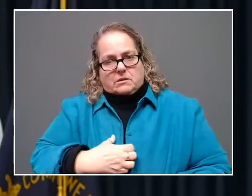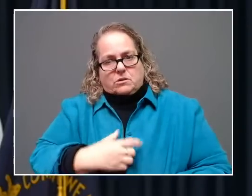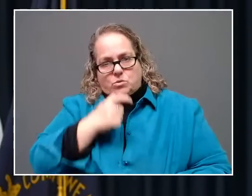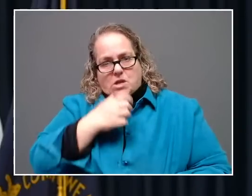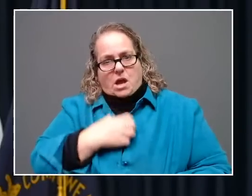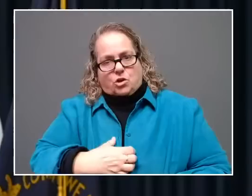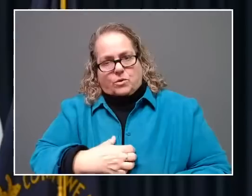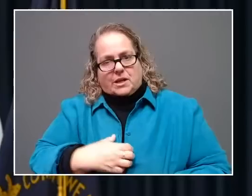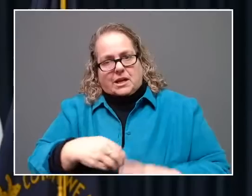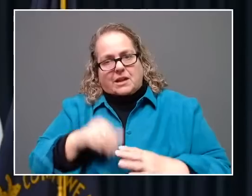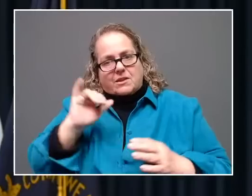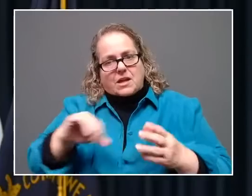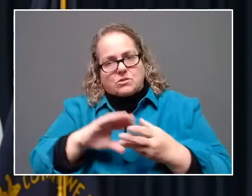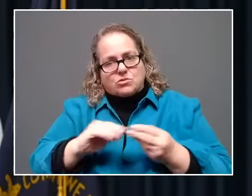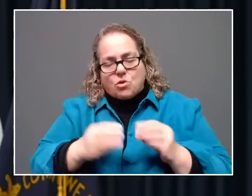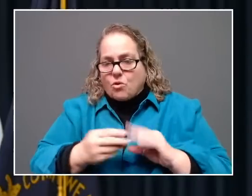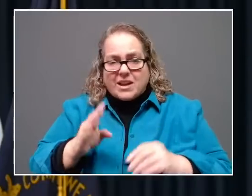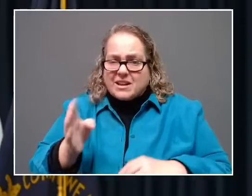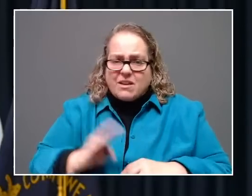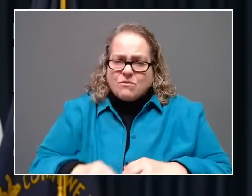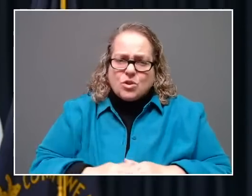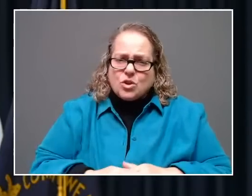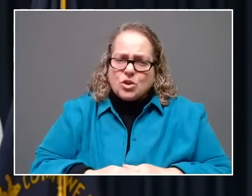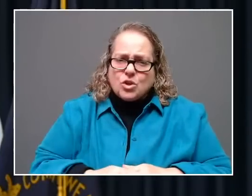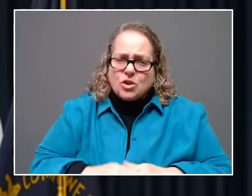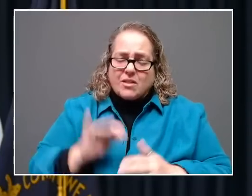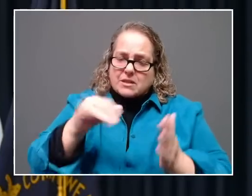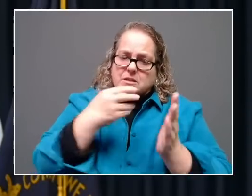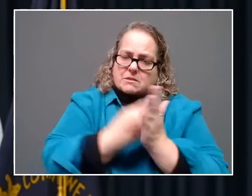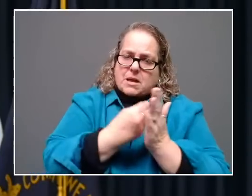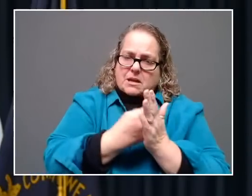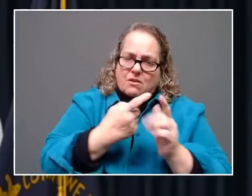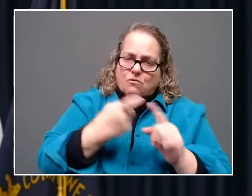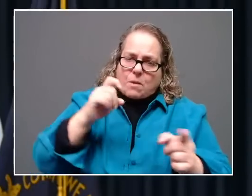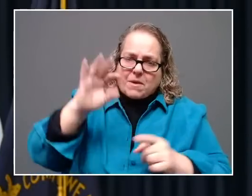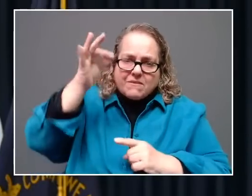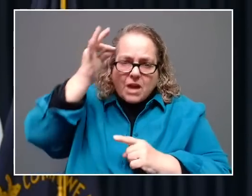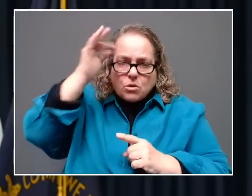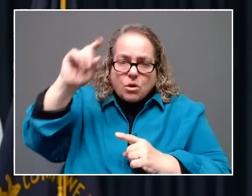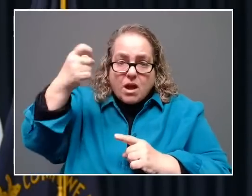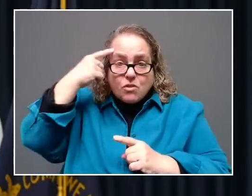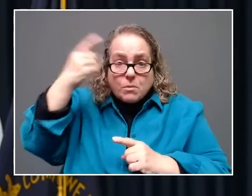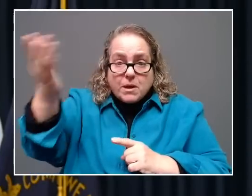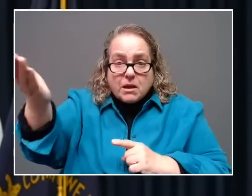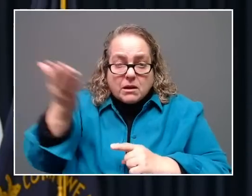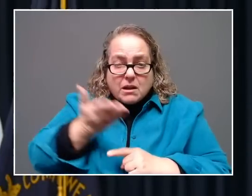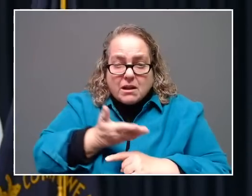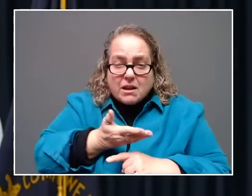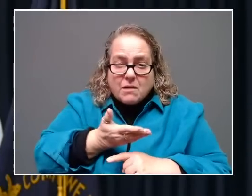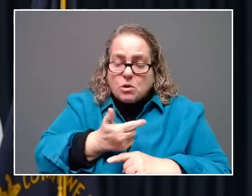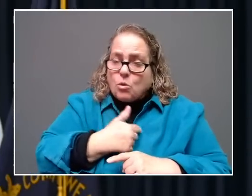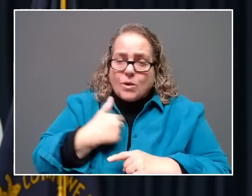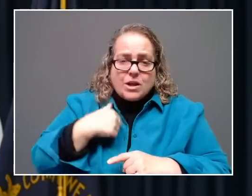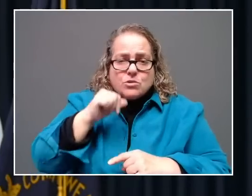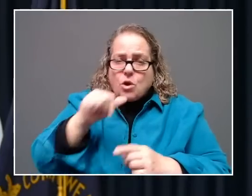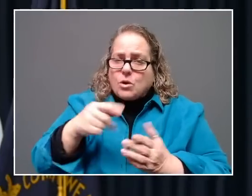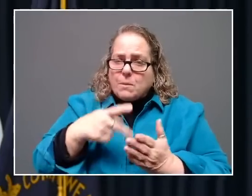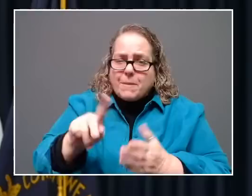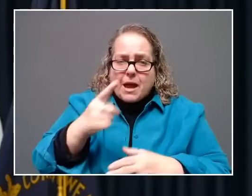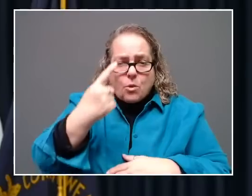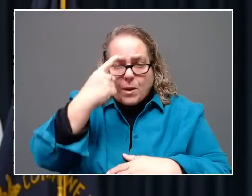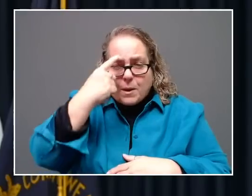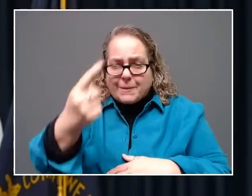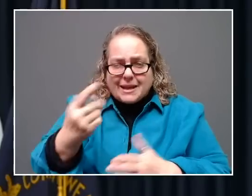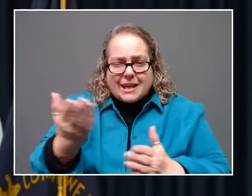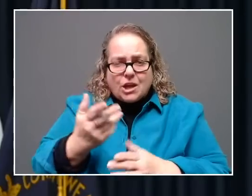Never. These are dollars flowing from the federal government. We don't pay 1 penny of it here in Kentucky to get the